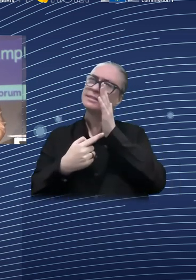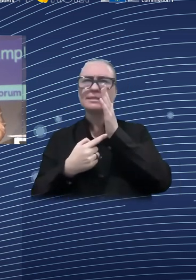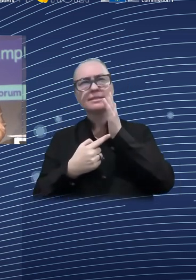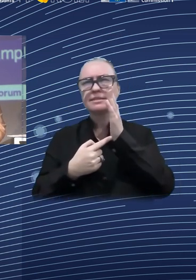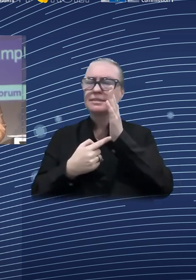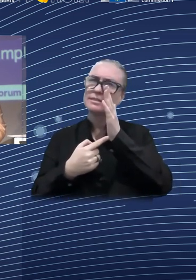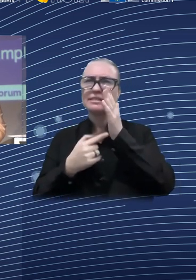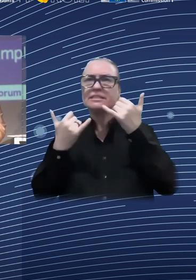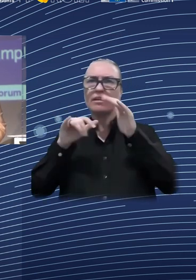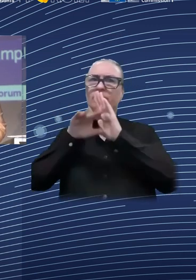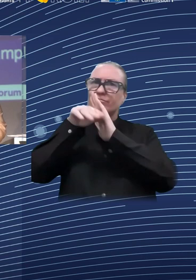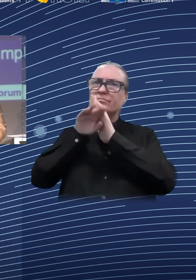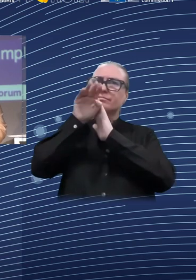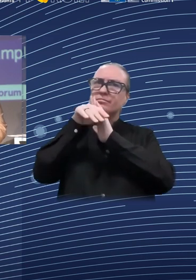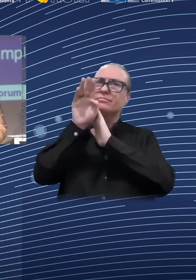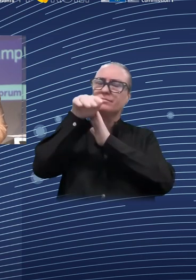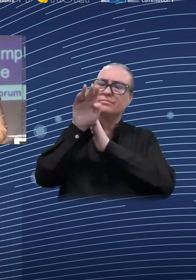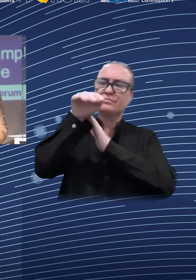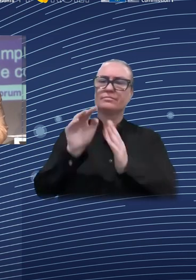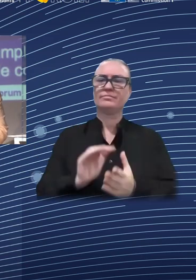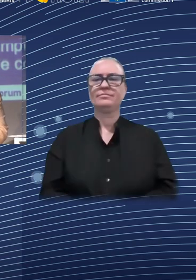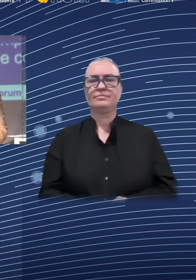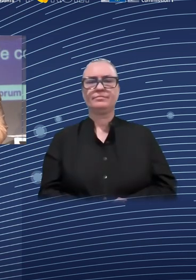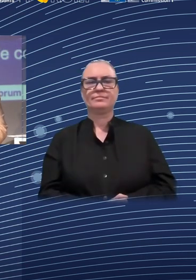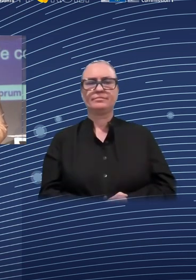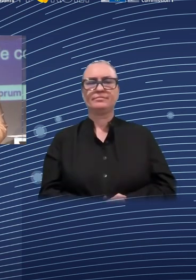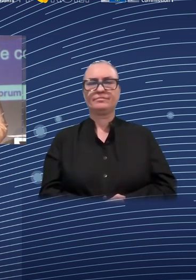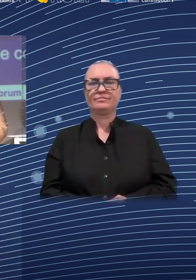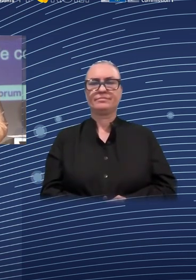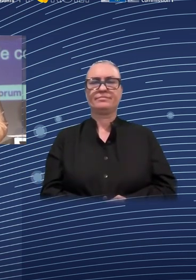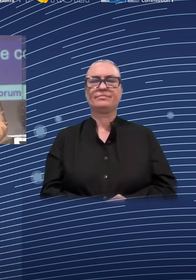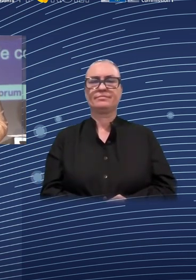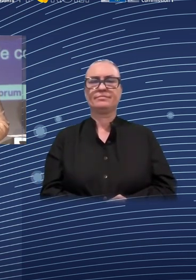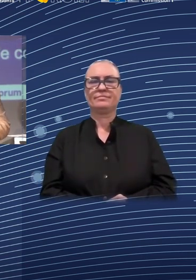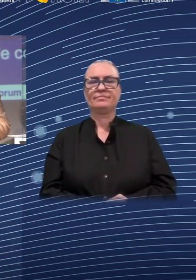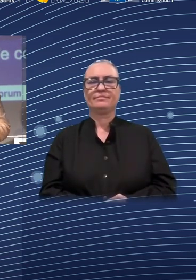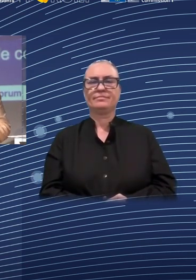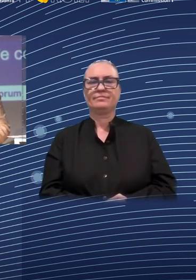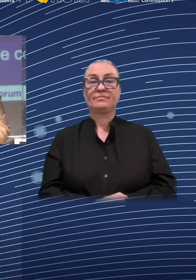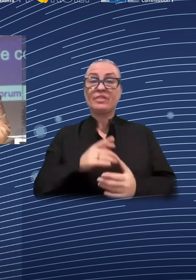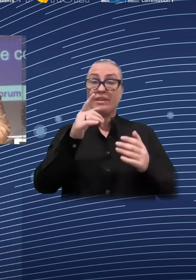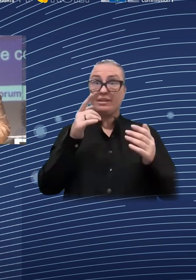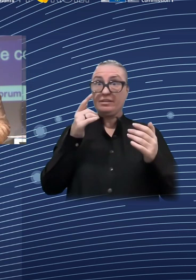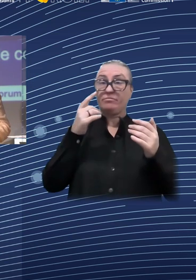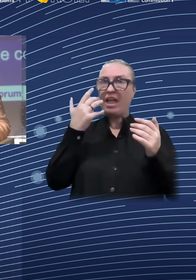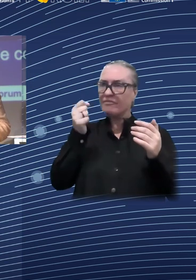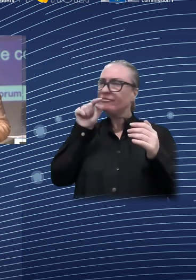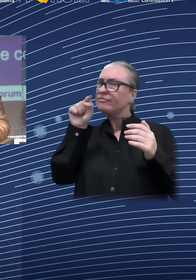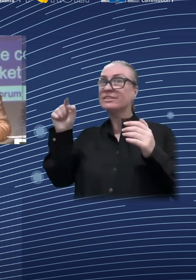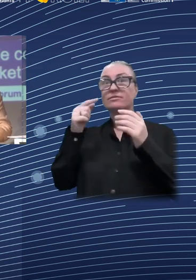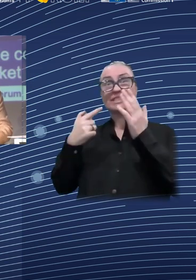that's a mature technology. And that's already in the market, and that's already in the market